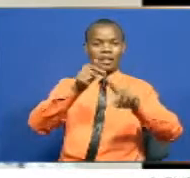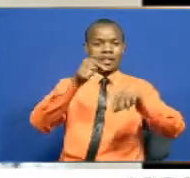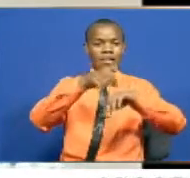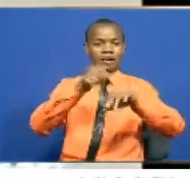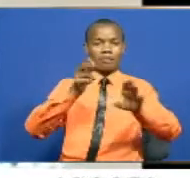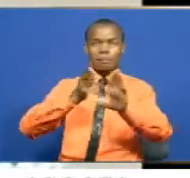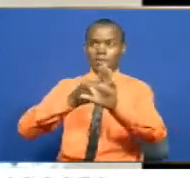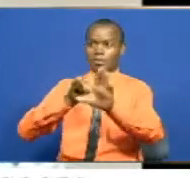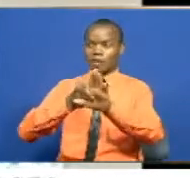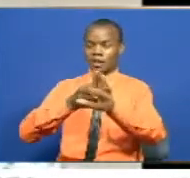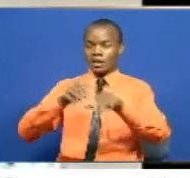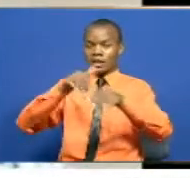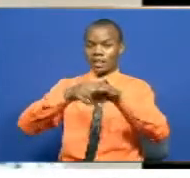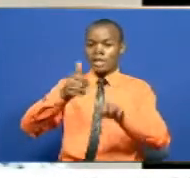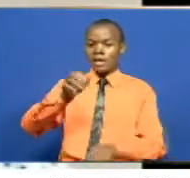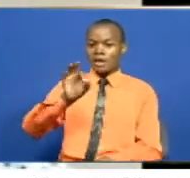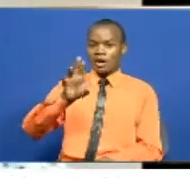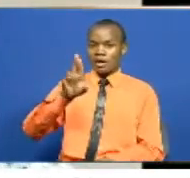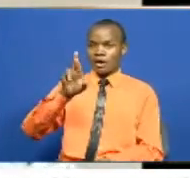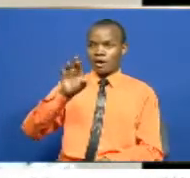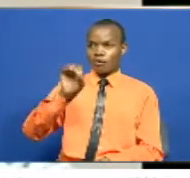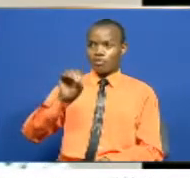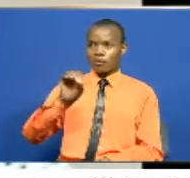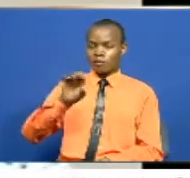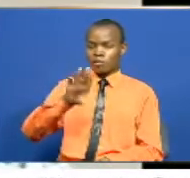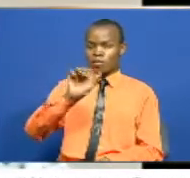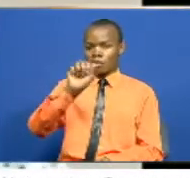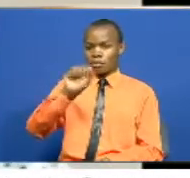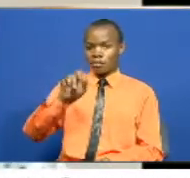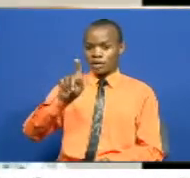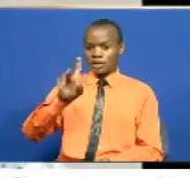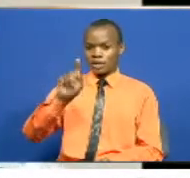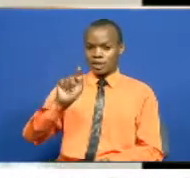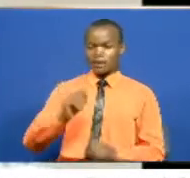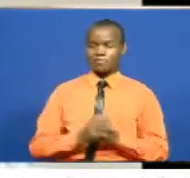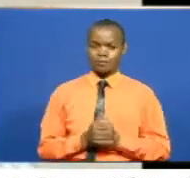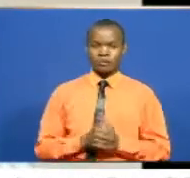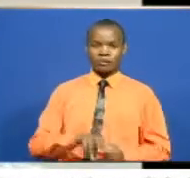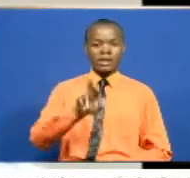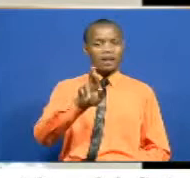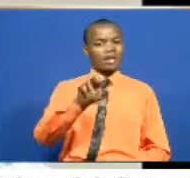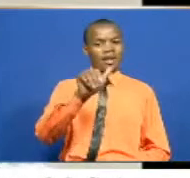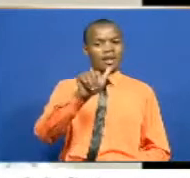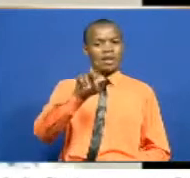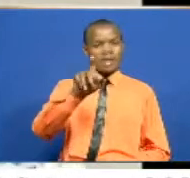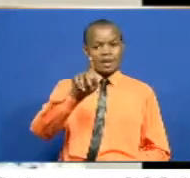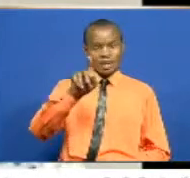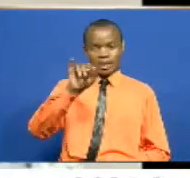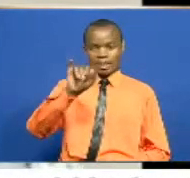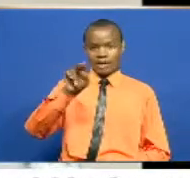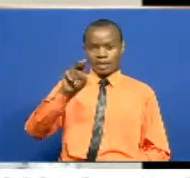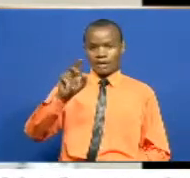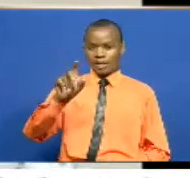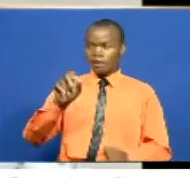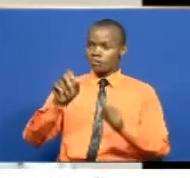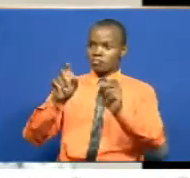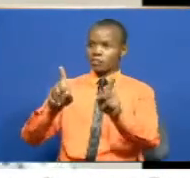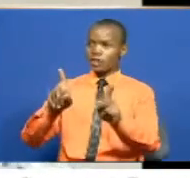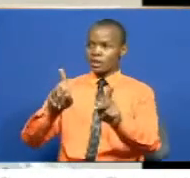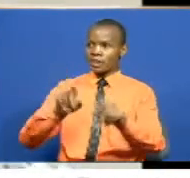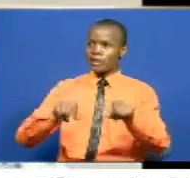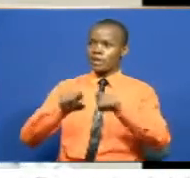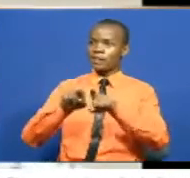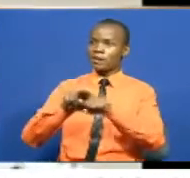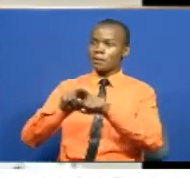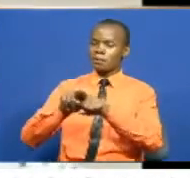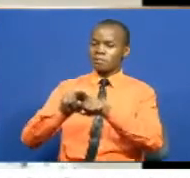in AfroBasket. So I think ranking, it's okay. We are there. We got this position because we did to be there.